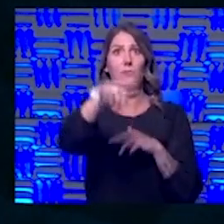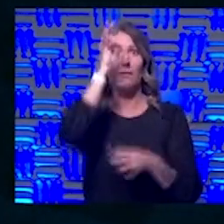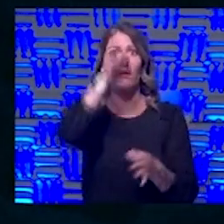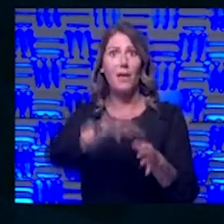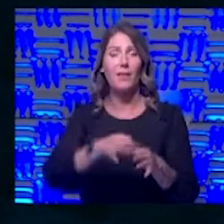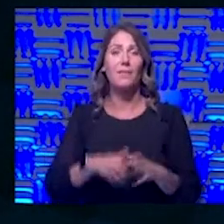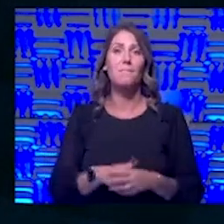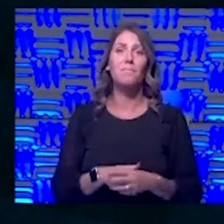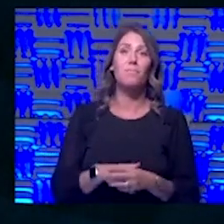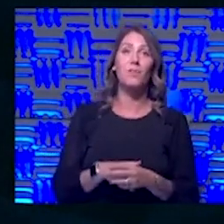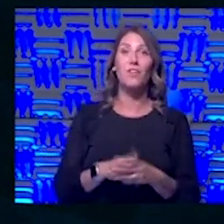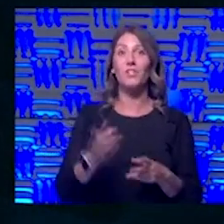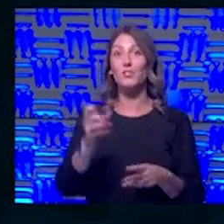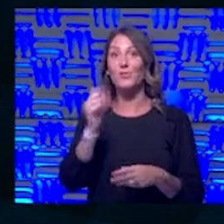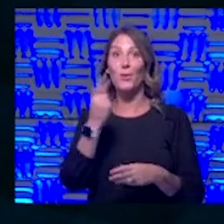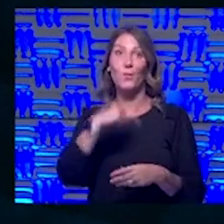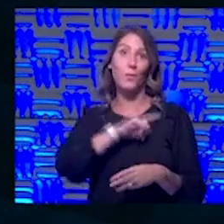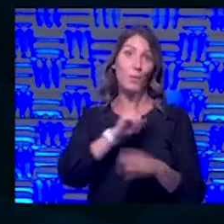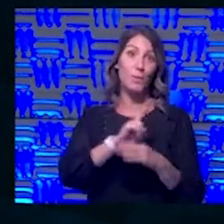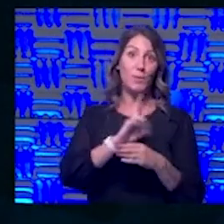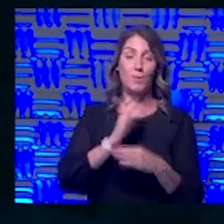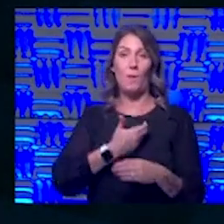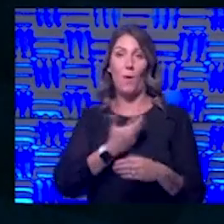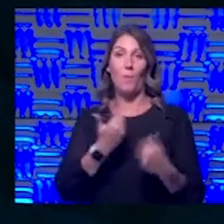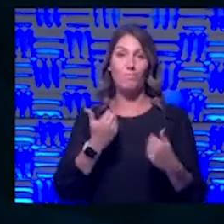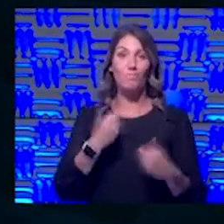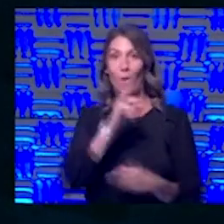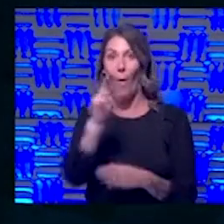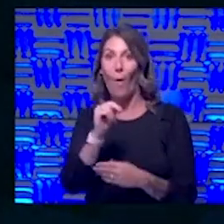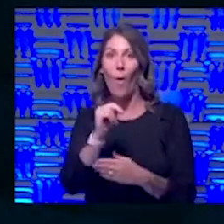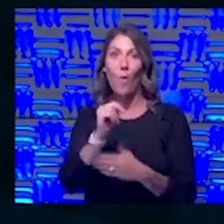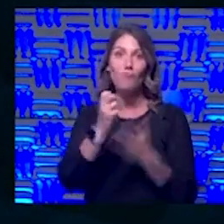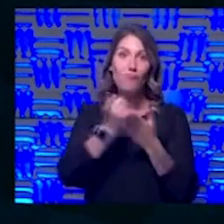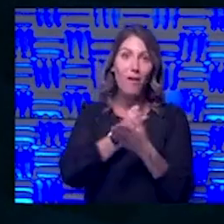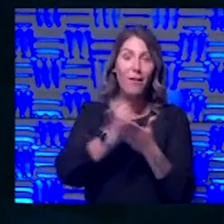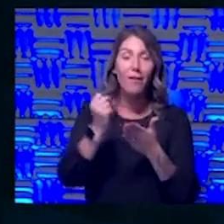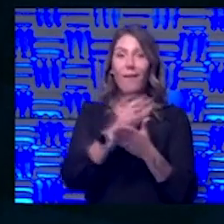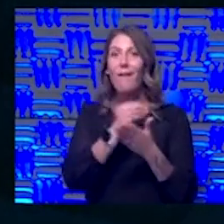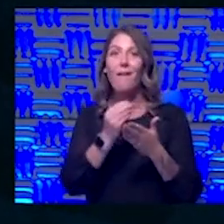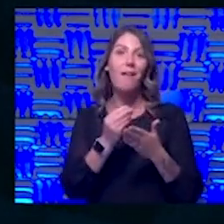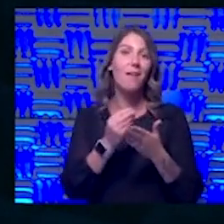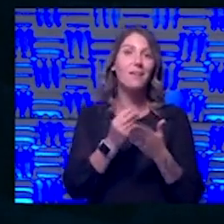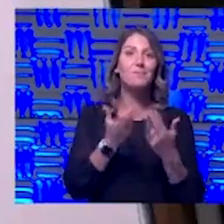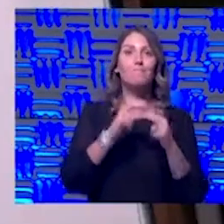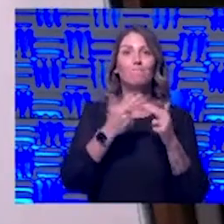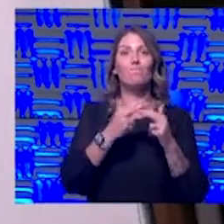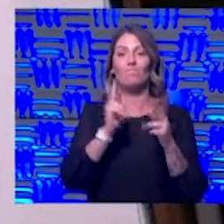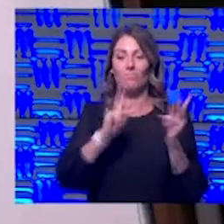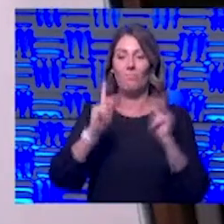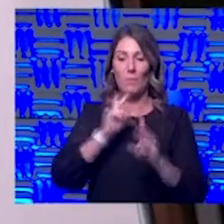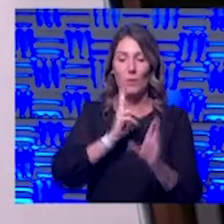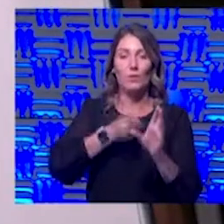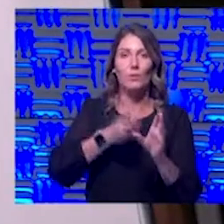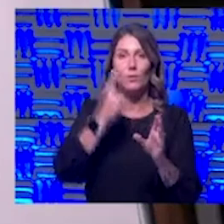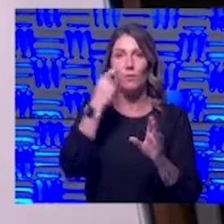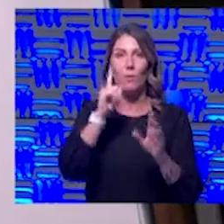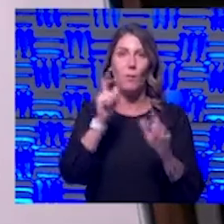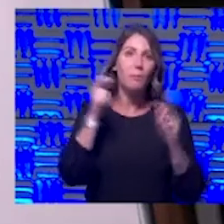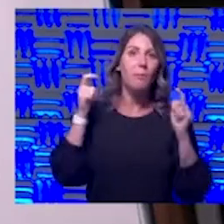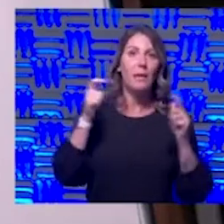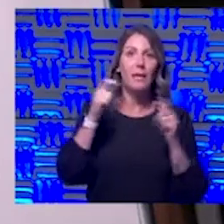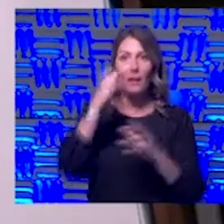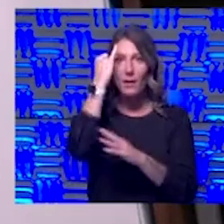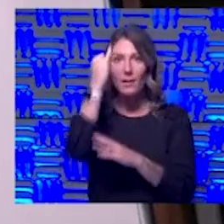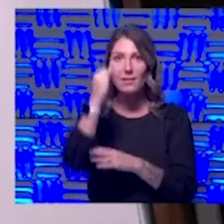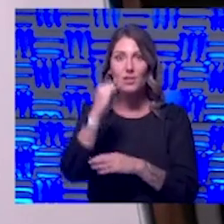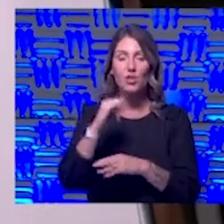running up debt on our own credit cards and trying to build capacity and get people on board for this big idea. So the first 13 went up